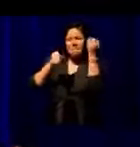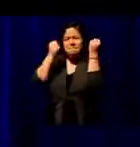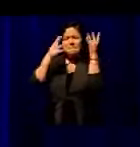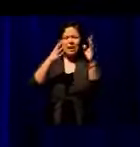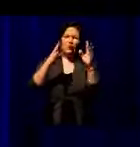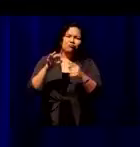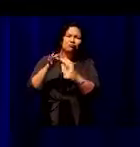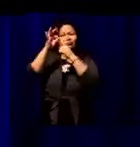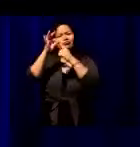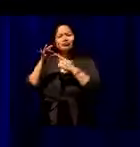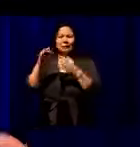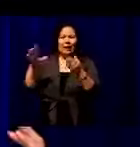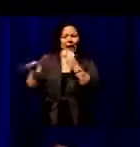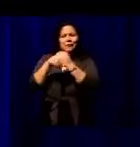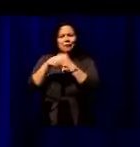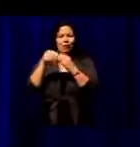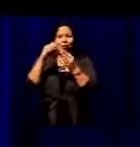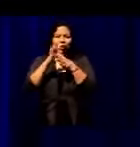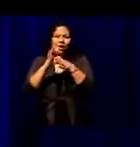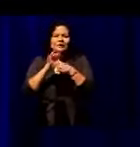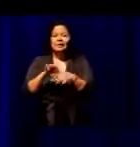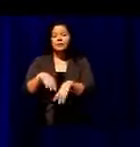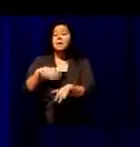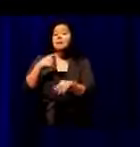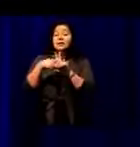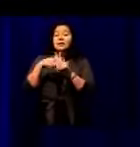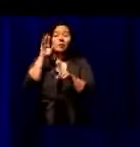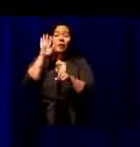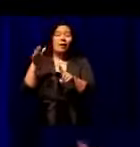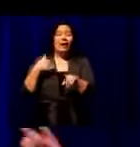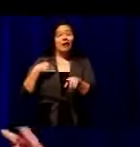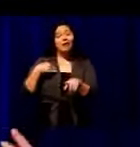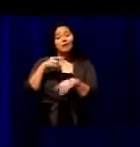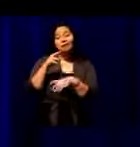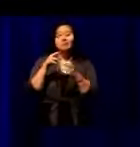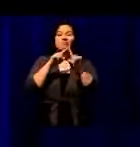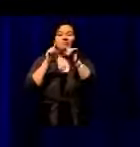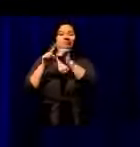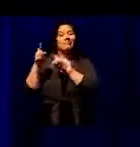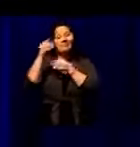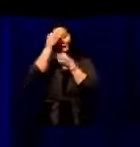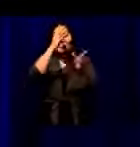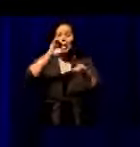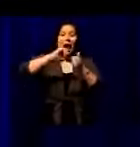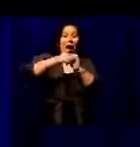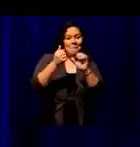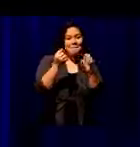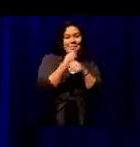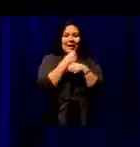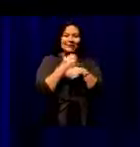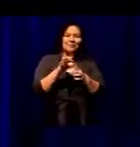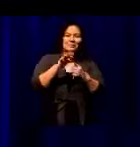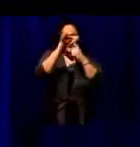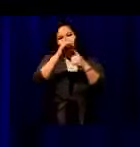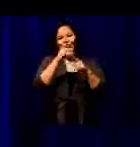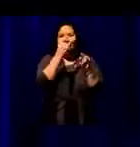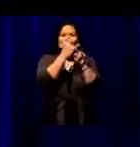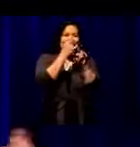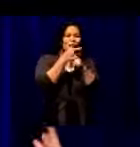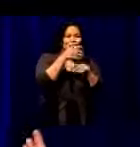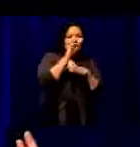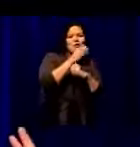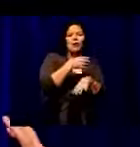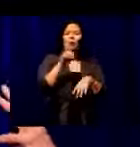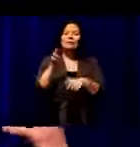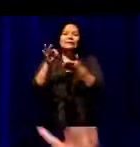some fun stuff too, like cocktails that you can make when you're watching the festival, and like fun snacks to